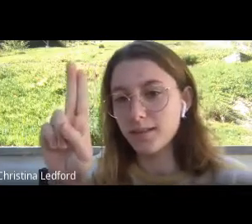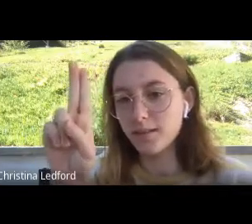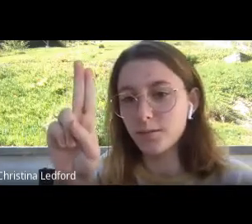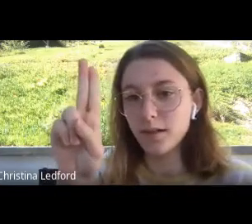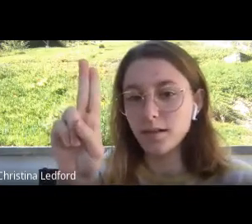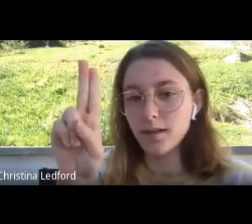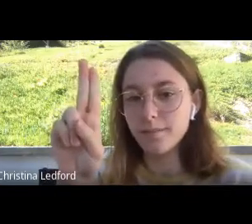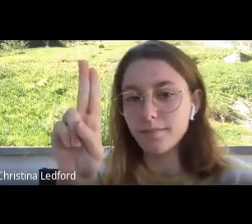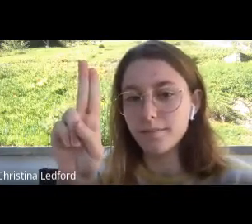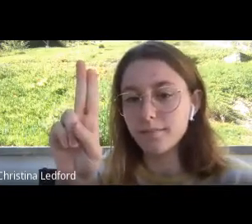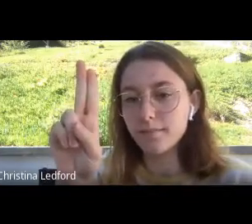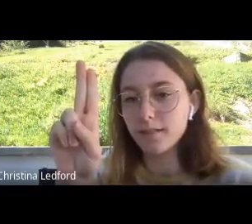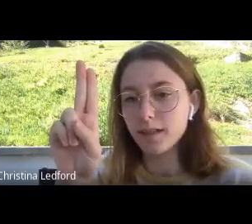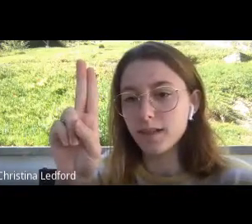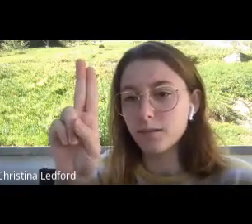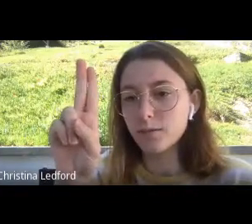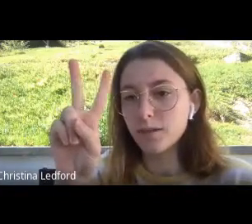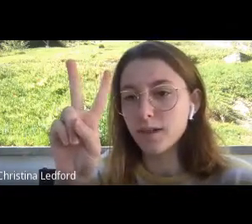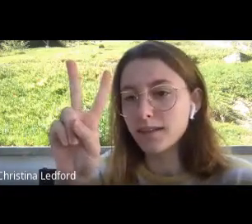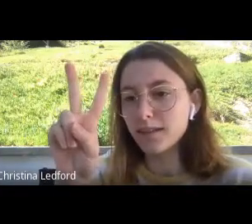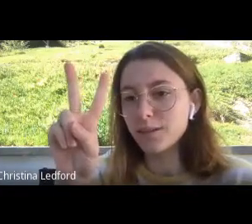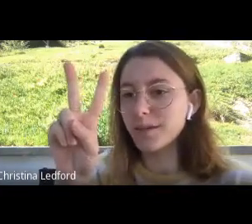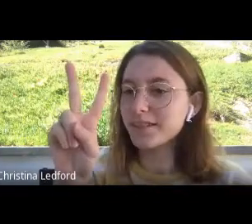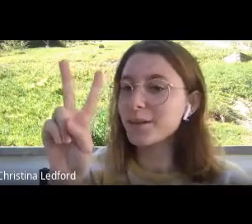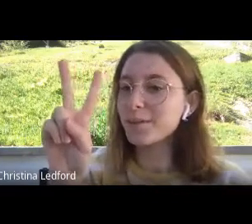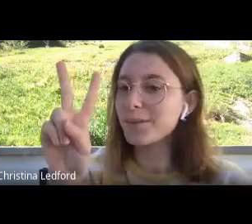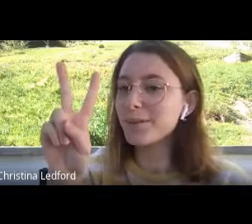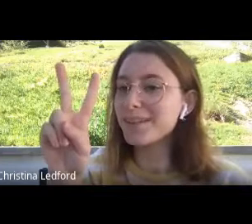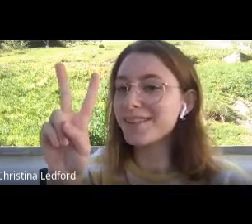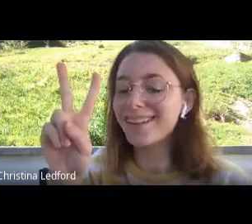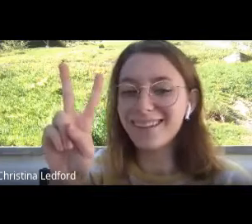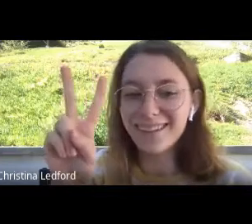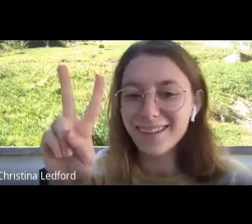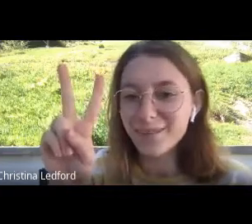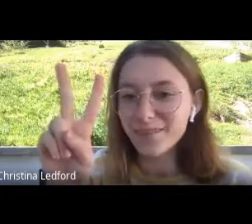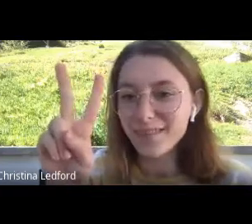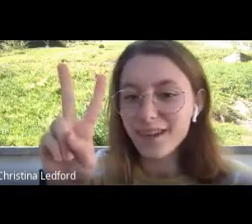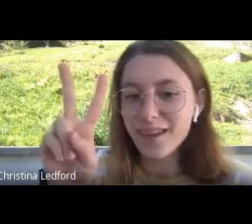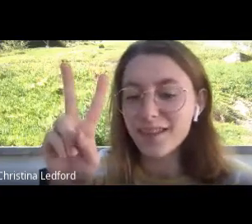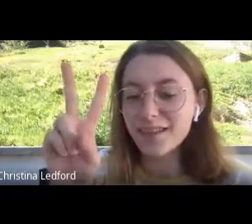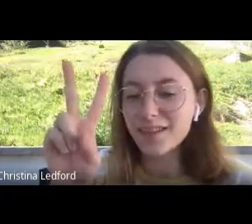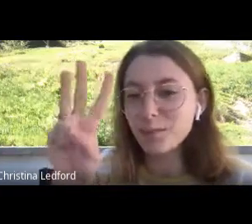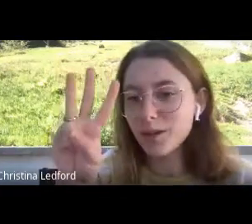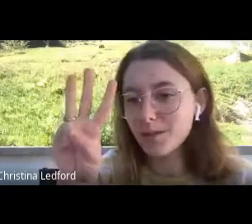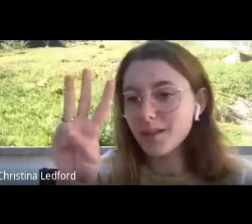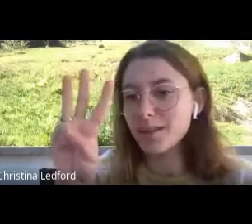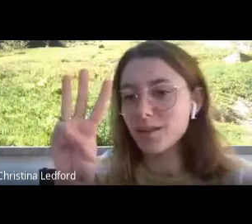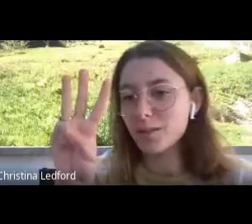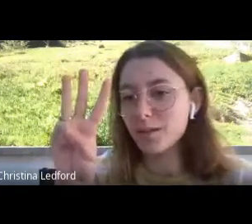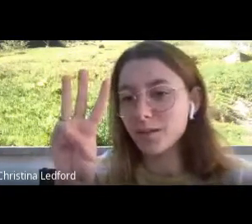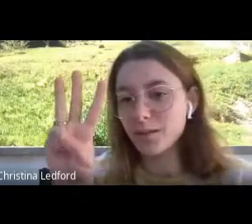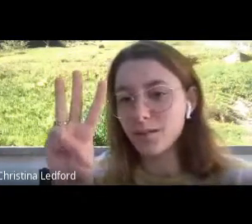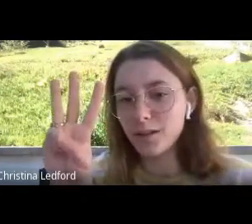U is 2 fingers up. V is basically a peace sign. And then